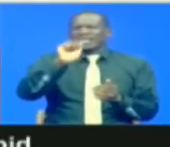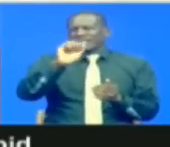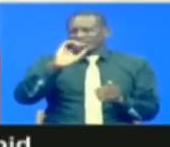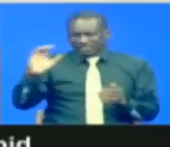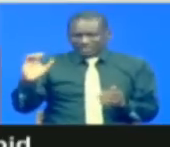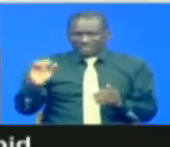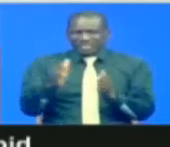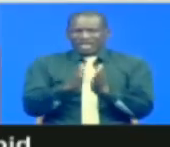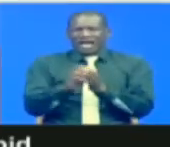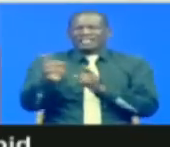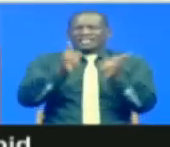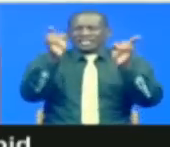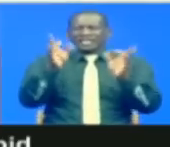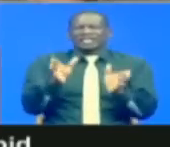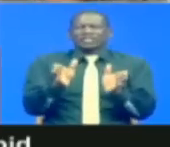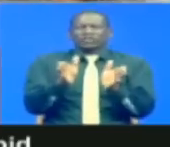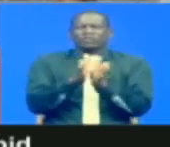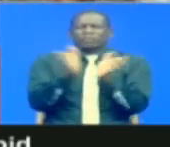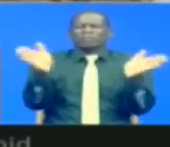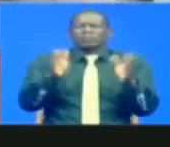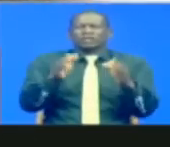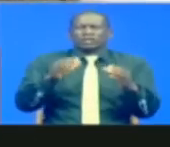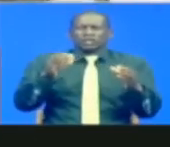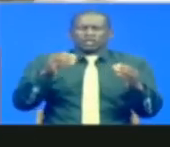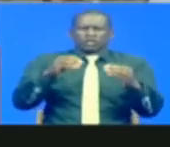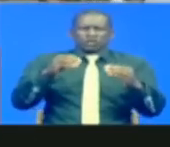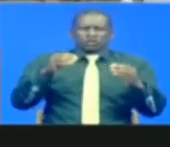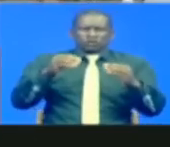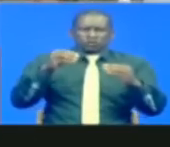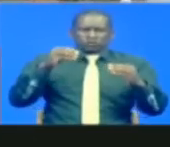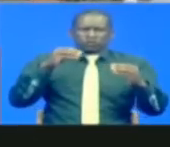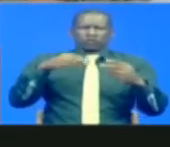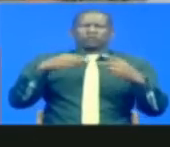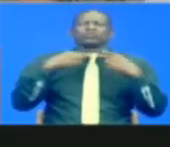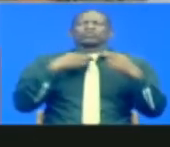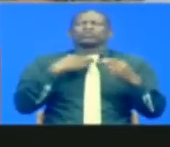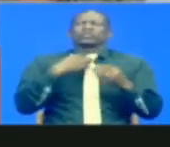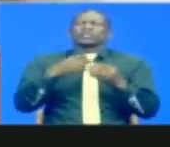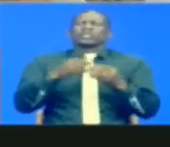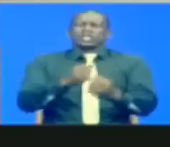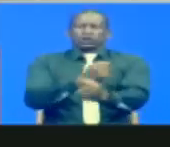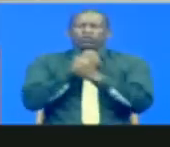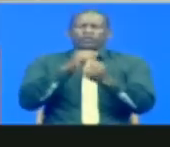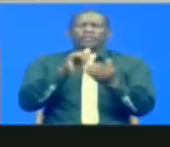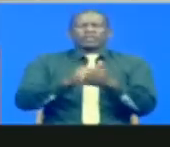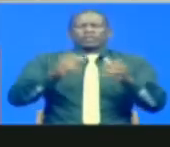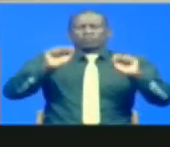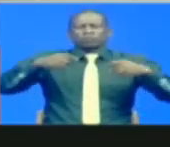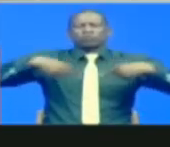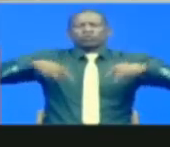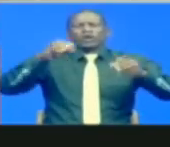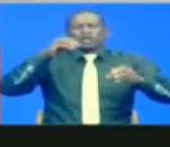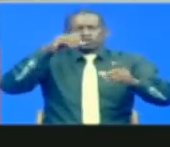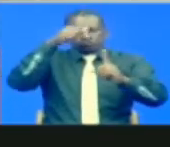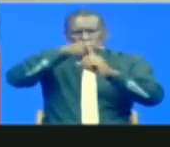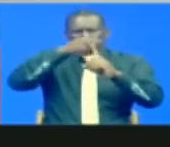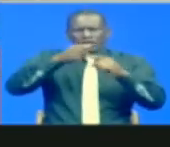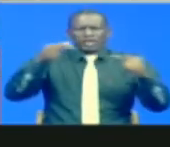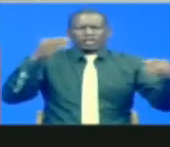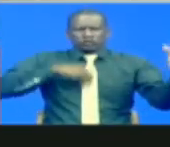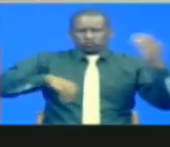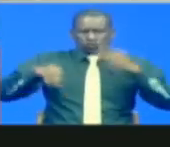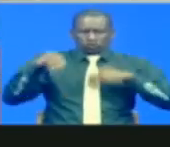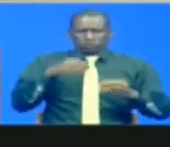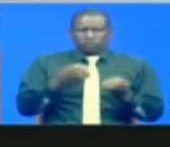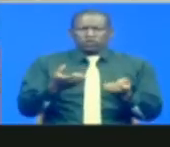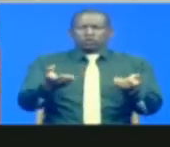and the Director of Public Prosecution, remains confident that the war can still be won. We need to own